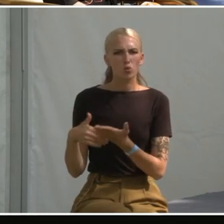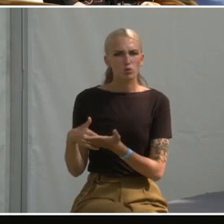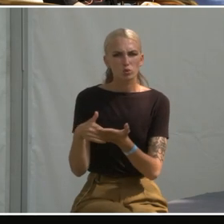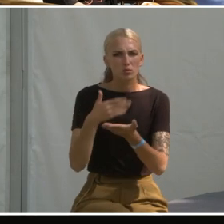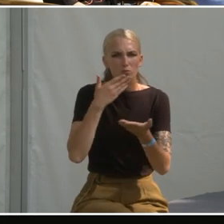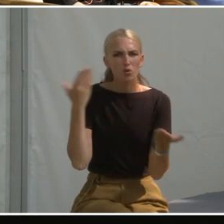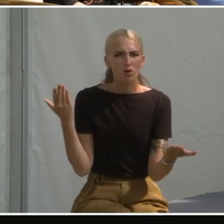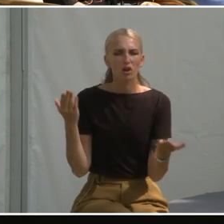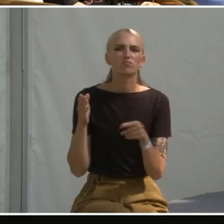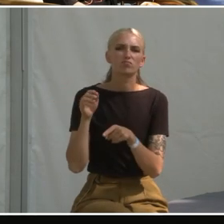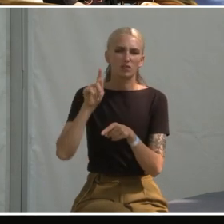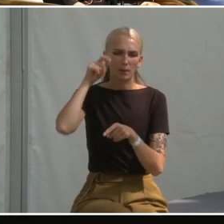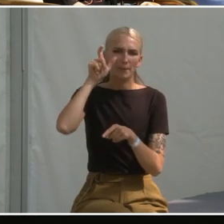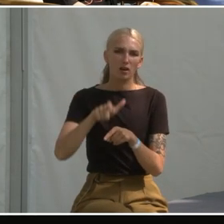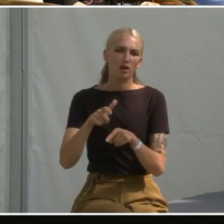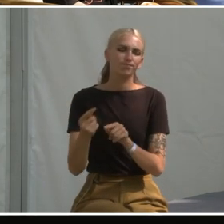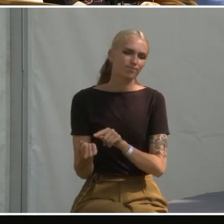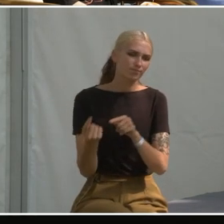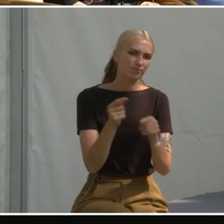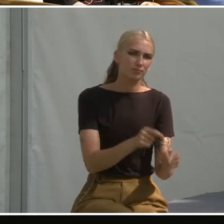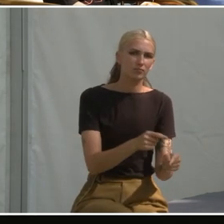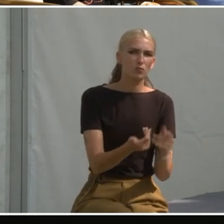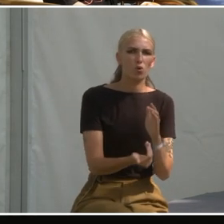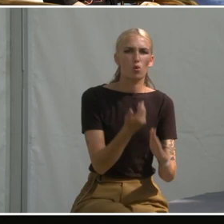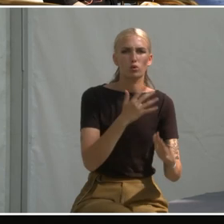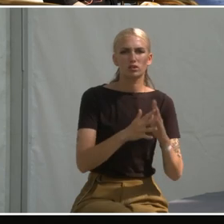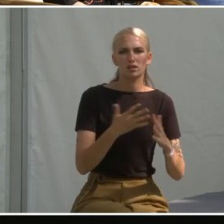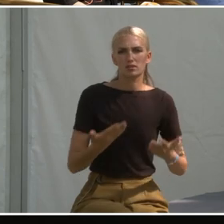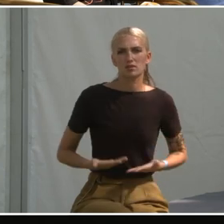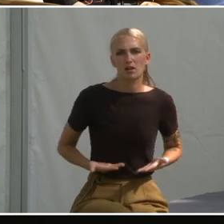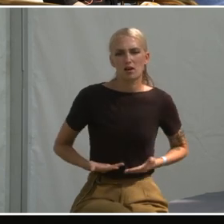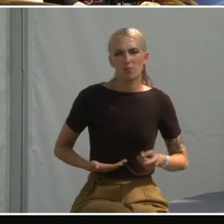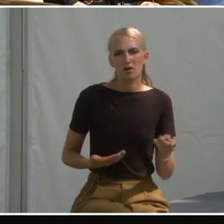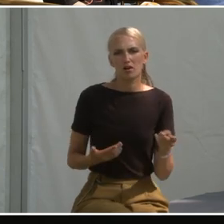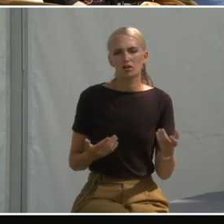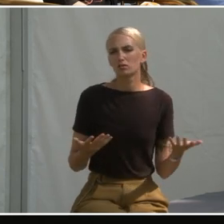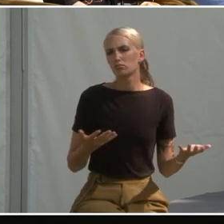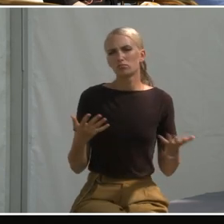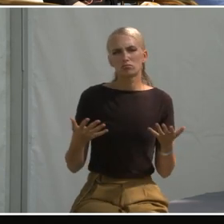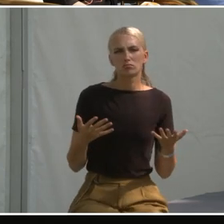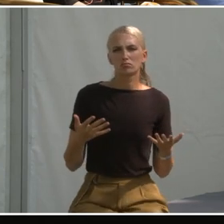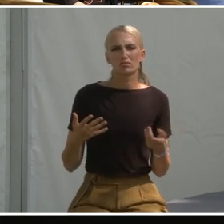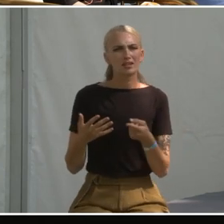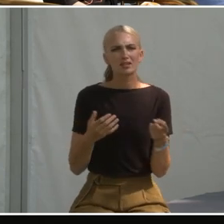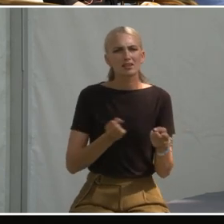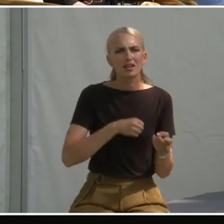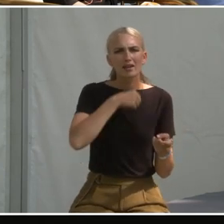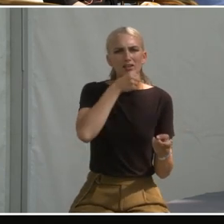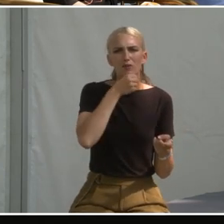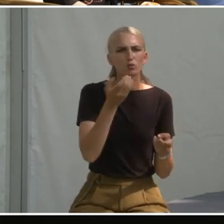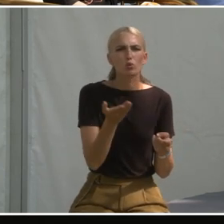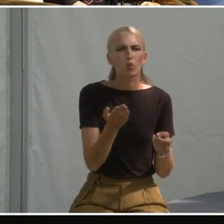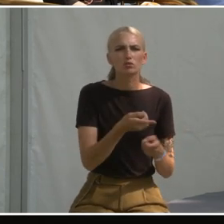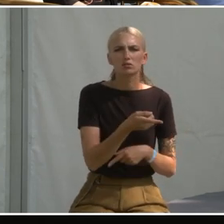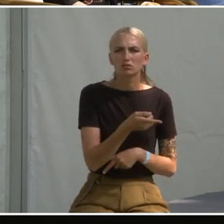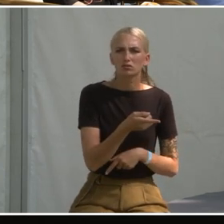move into a new town. You know, this is essentially what happens to most young people. Where would those adults be? Would they be